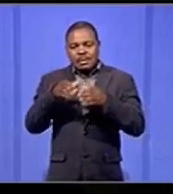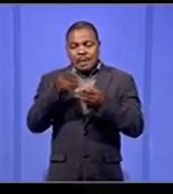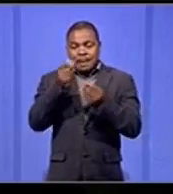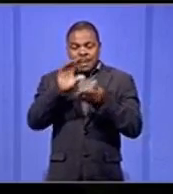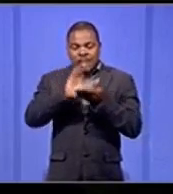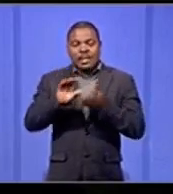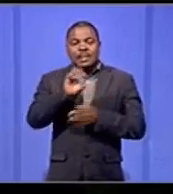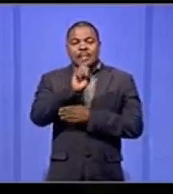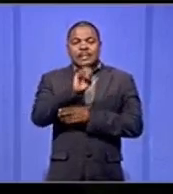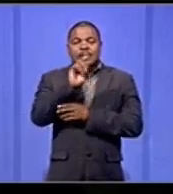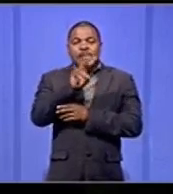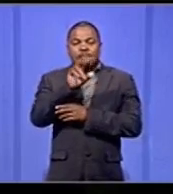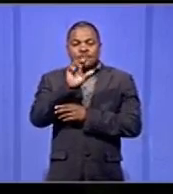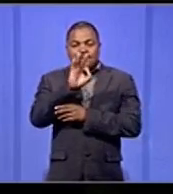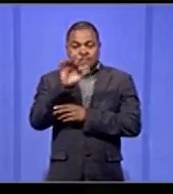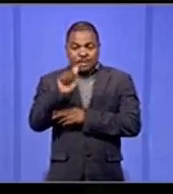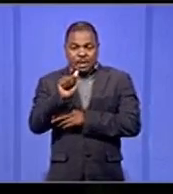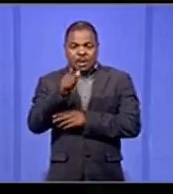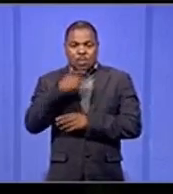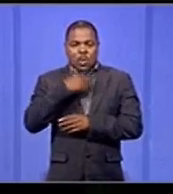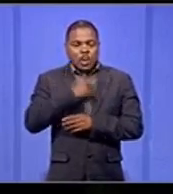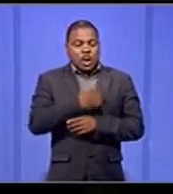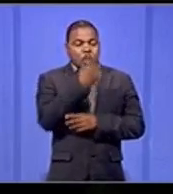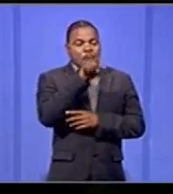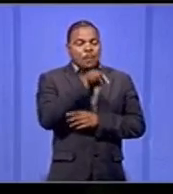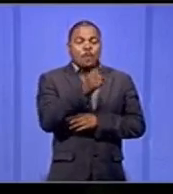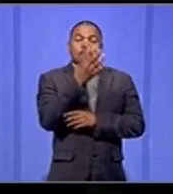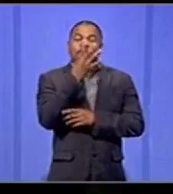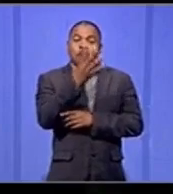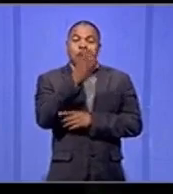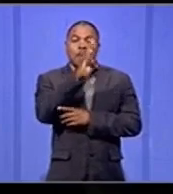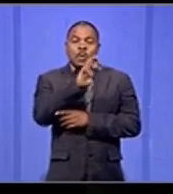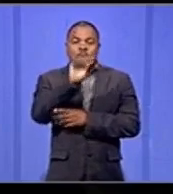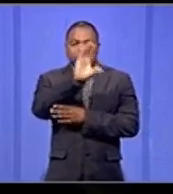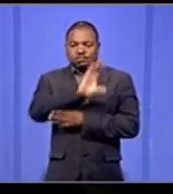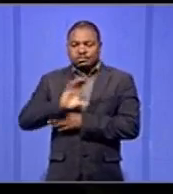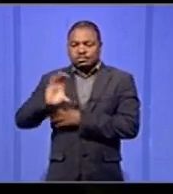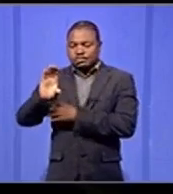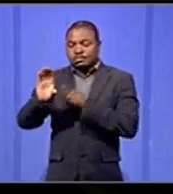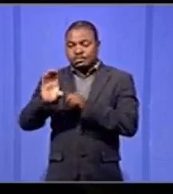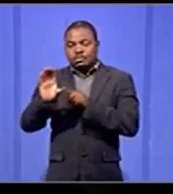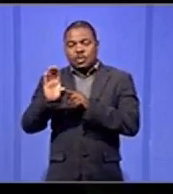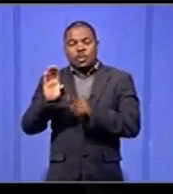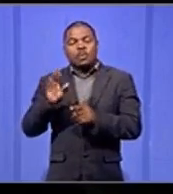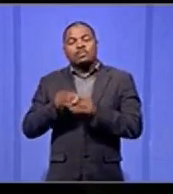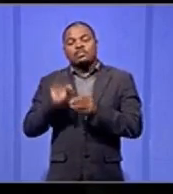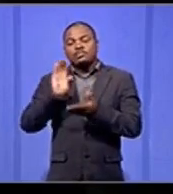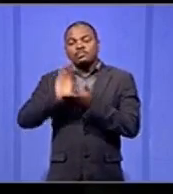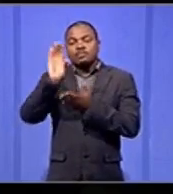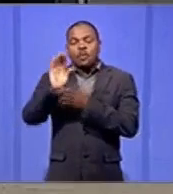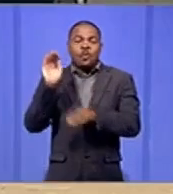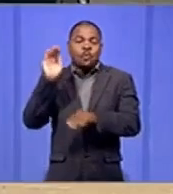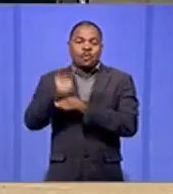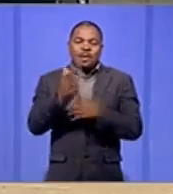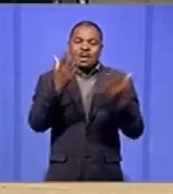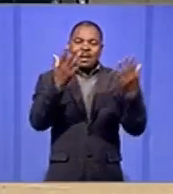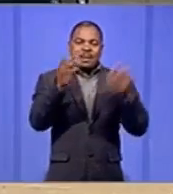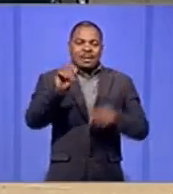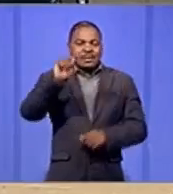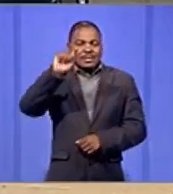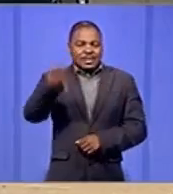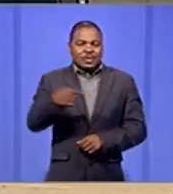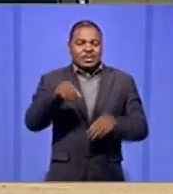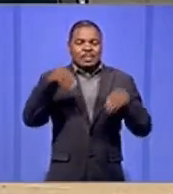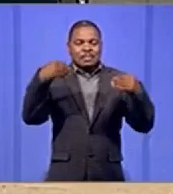we plan to provide 1.4 billion in financing for over 90,000 entrepreneurs. Lao le